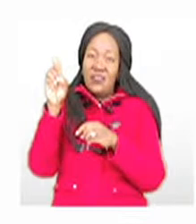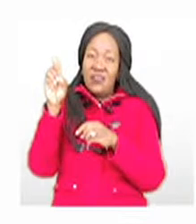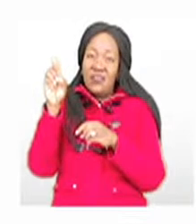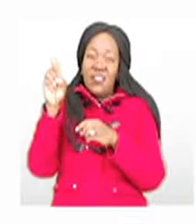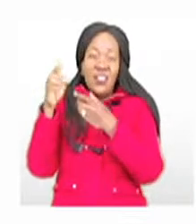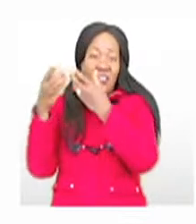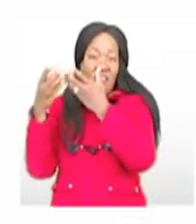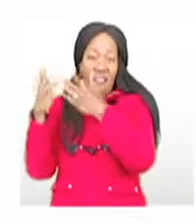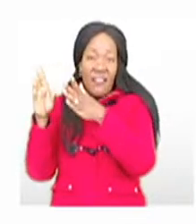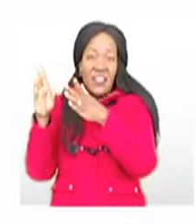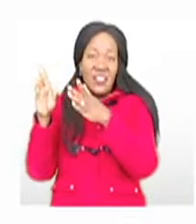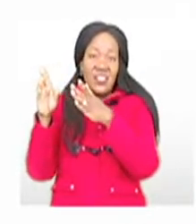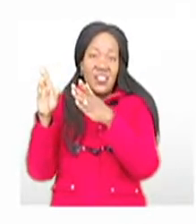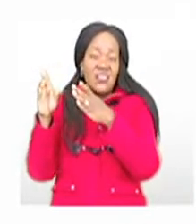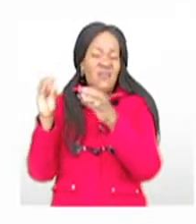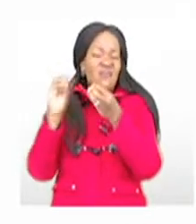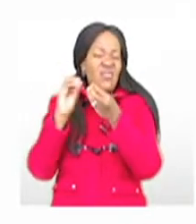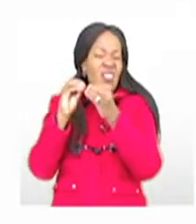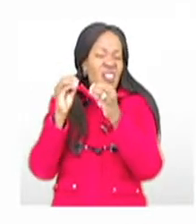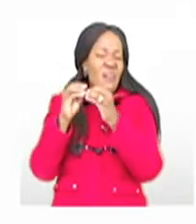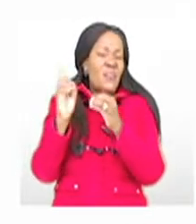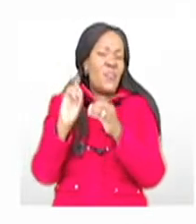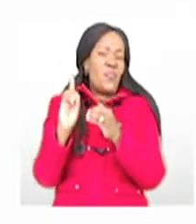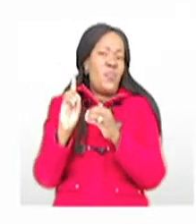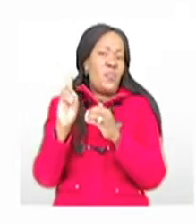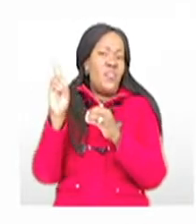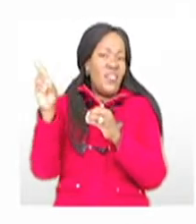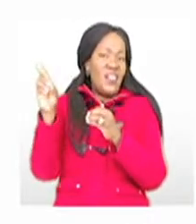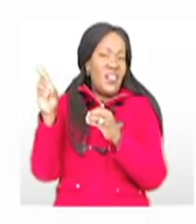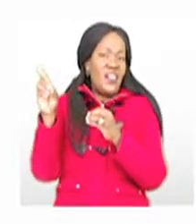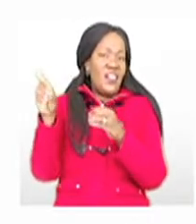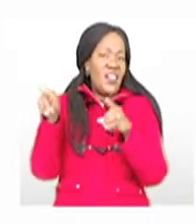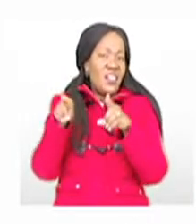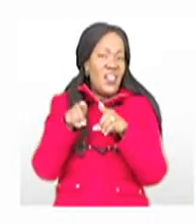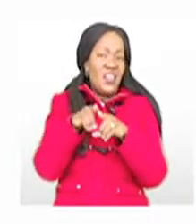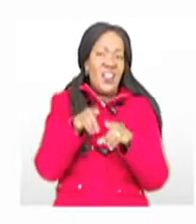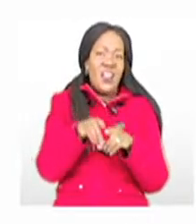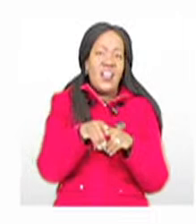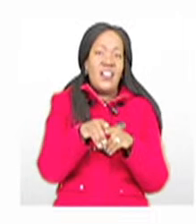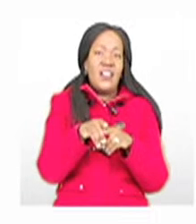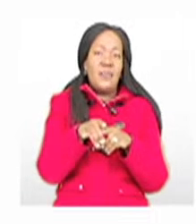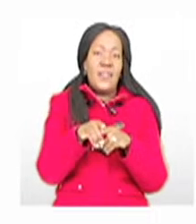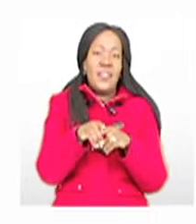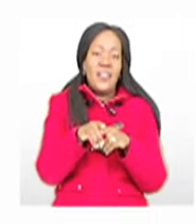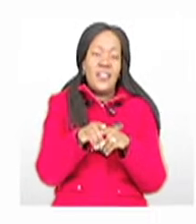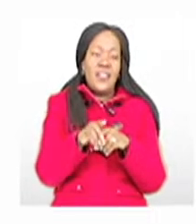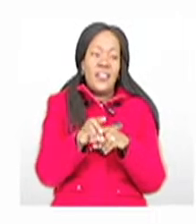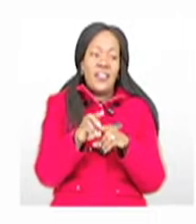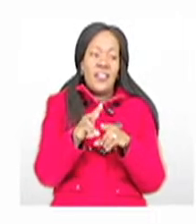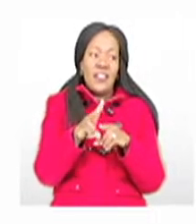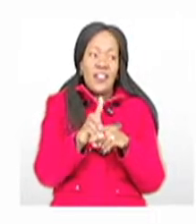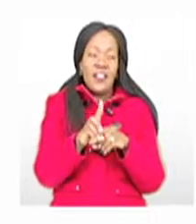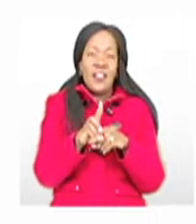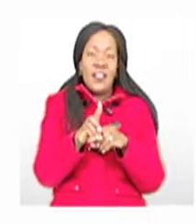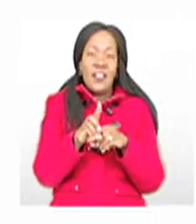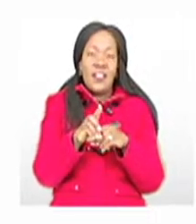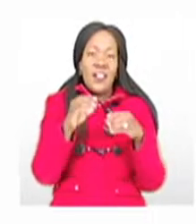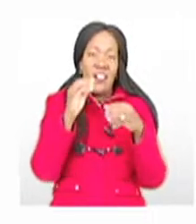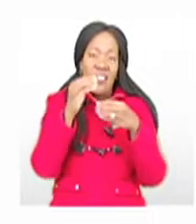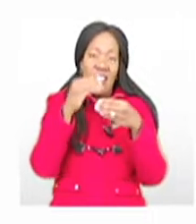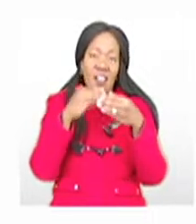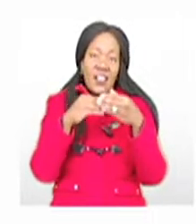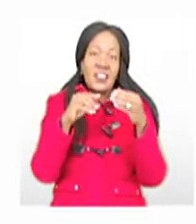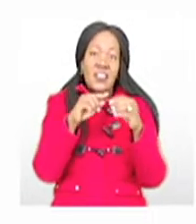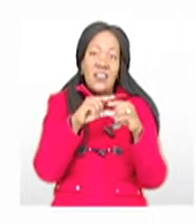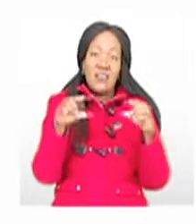you are done, what number comes after the second number? It's right in the